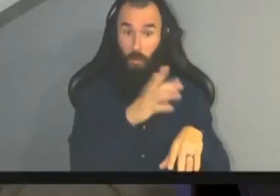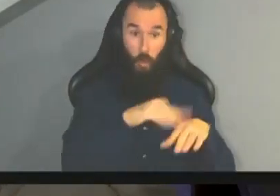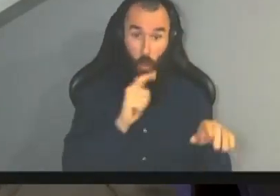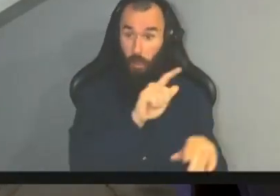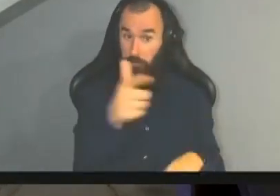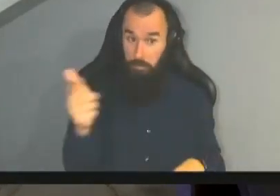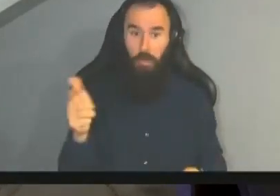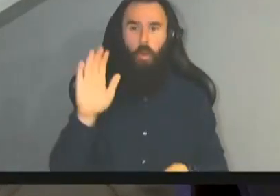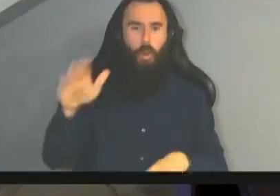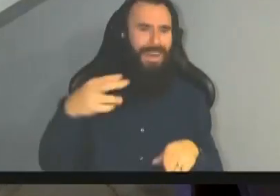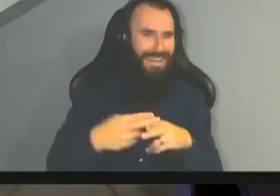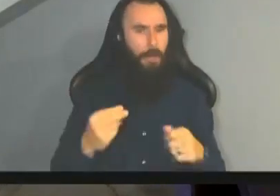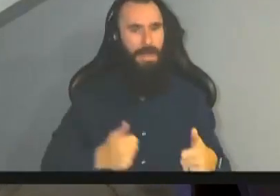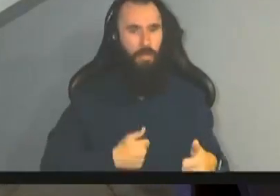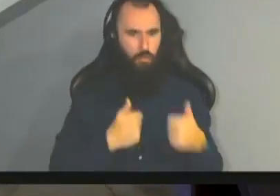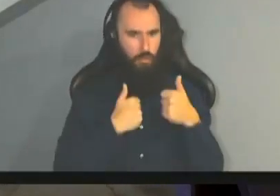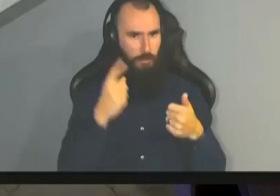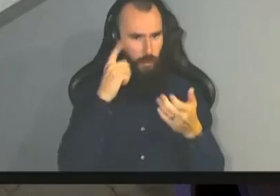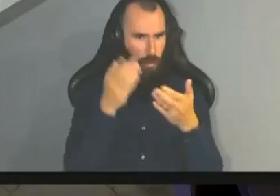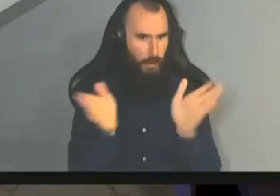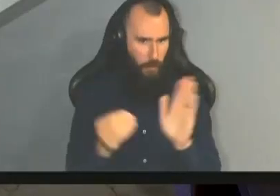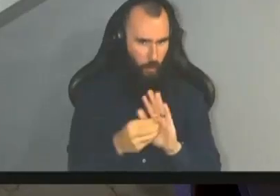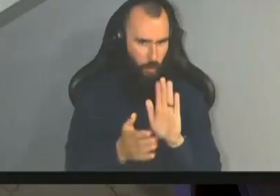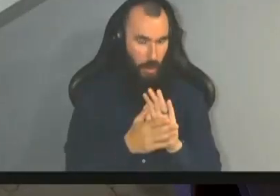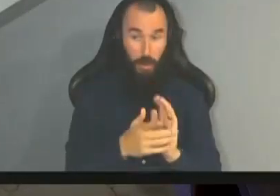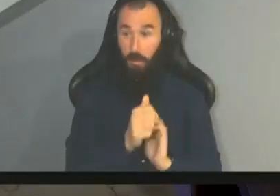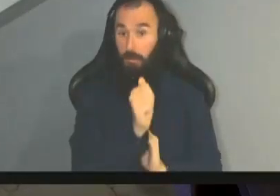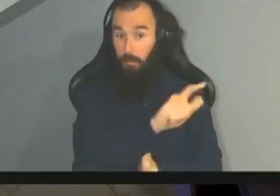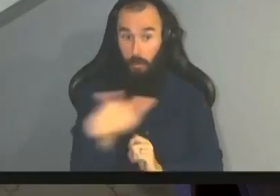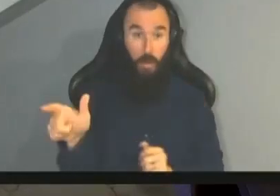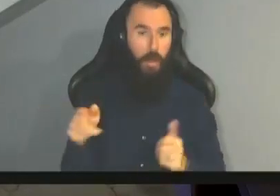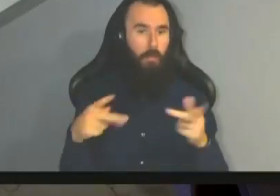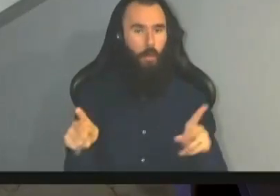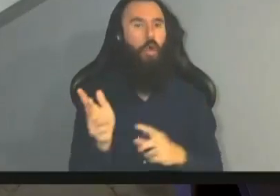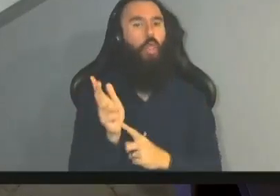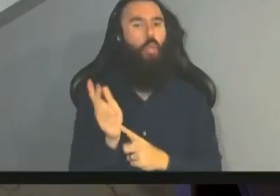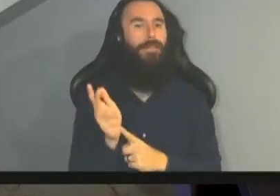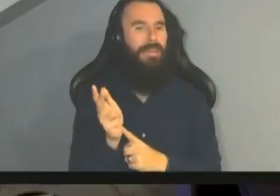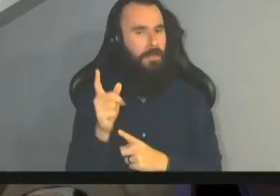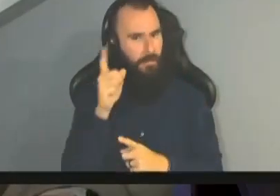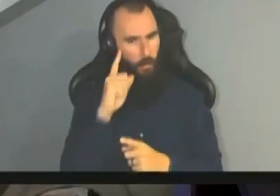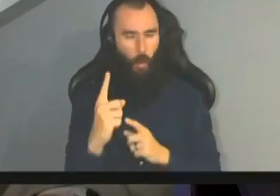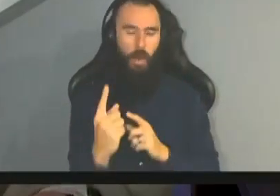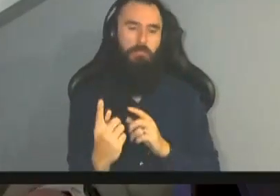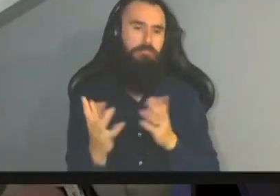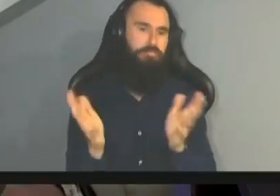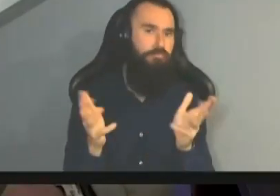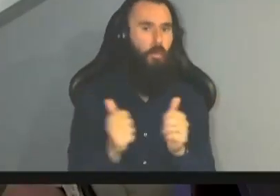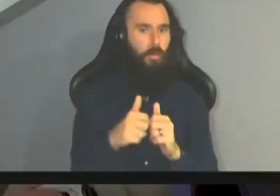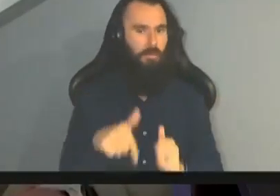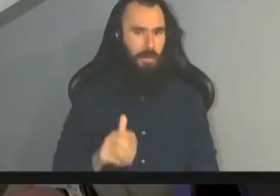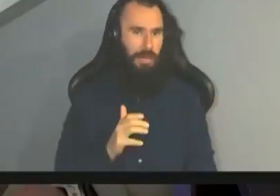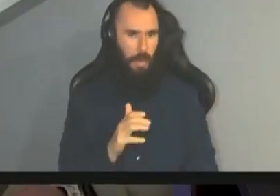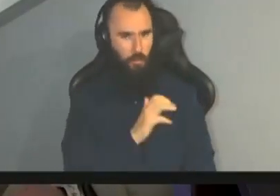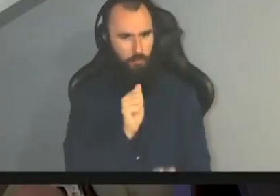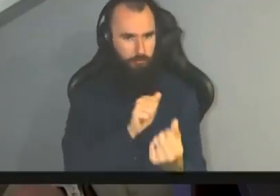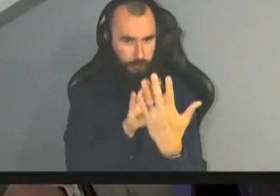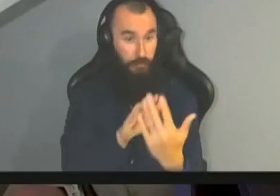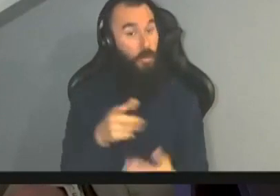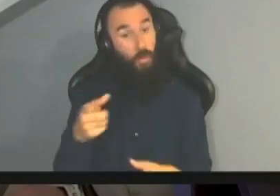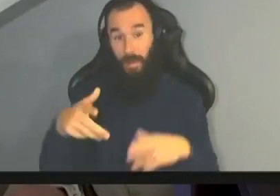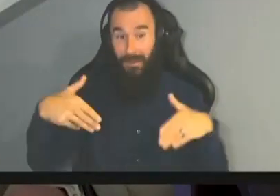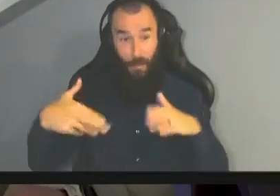and address for the public record. Each speaker will have 3 minutes to address council. If you did not register in